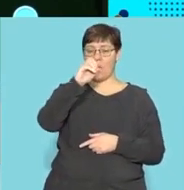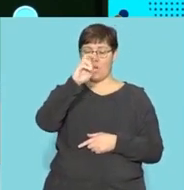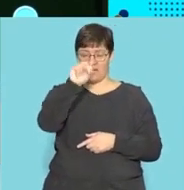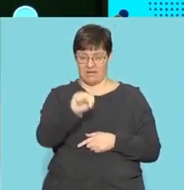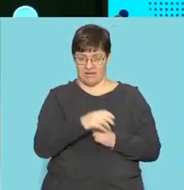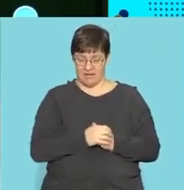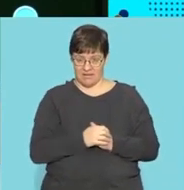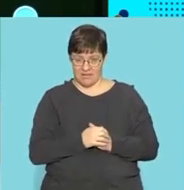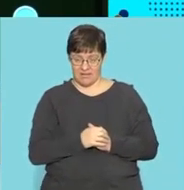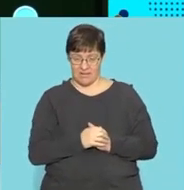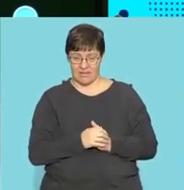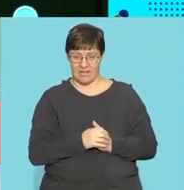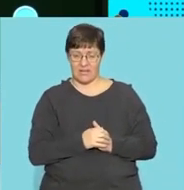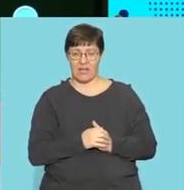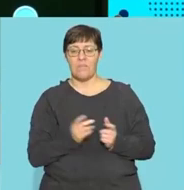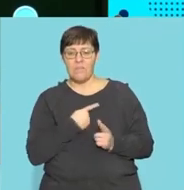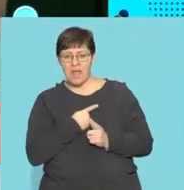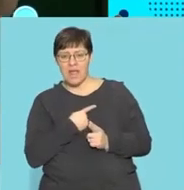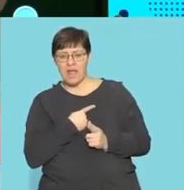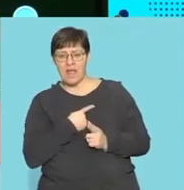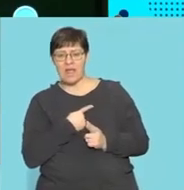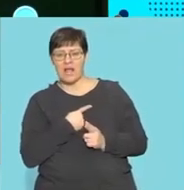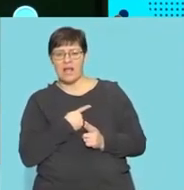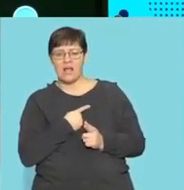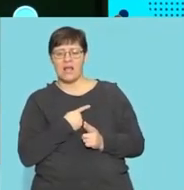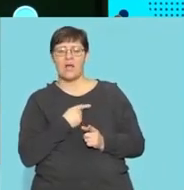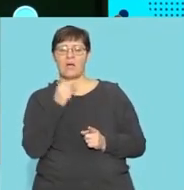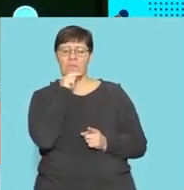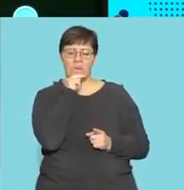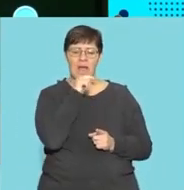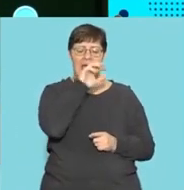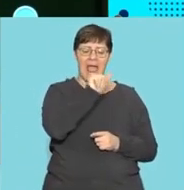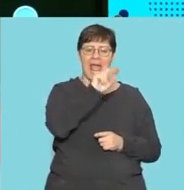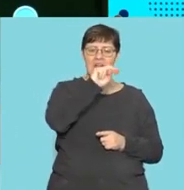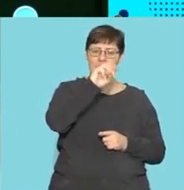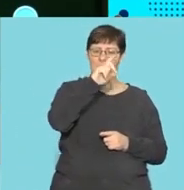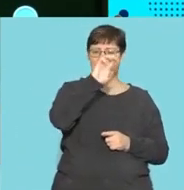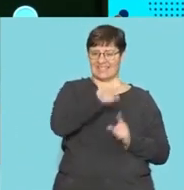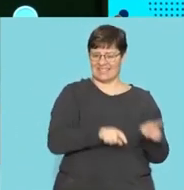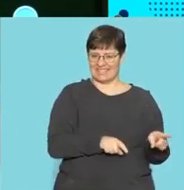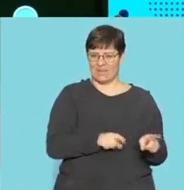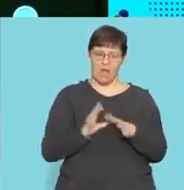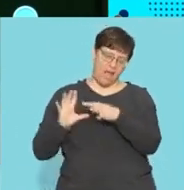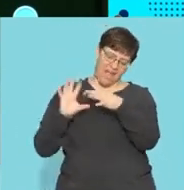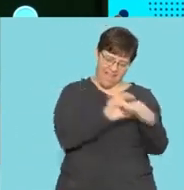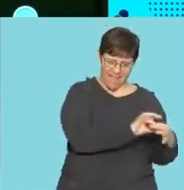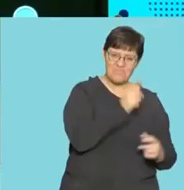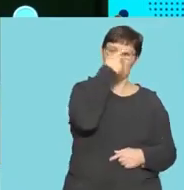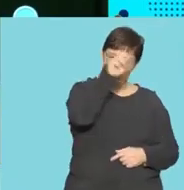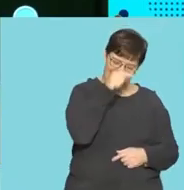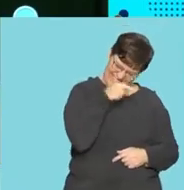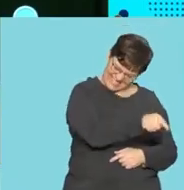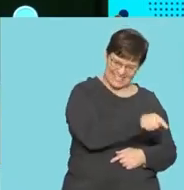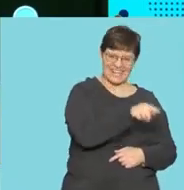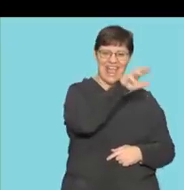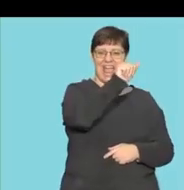anion. So chloride ion is an anion. It gets pulled towards the anode. So that's how we know that we were